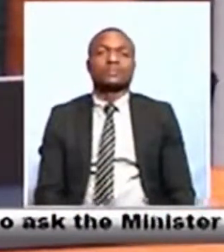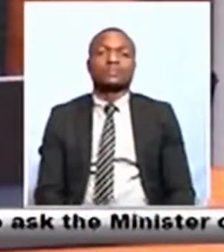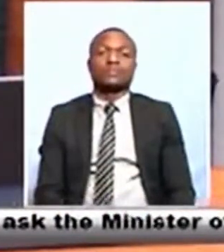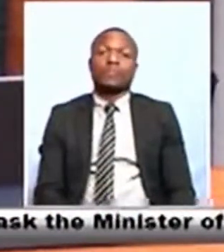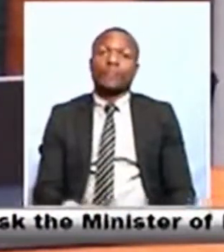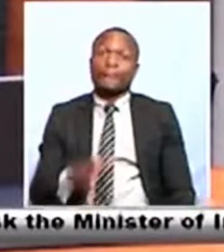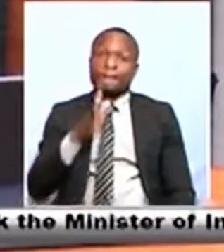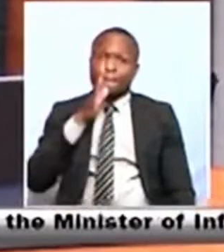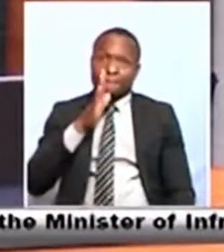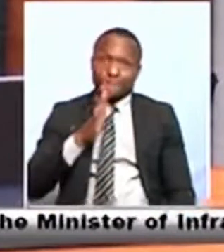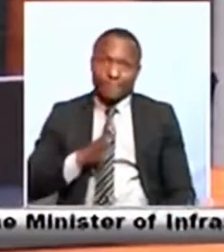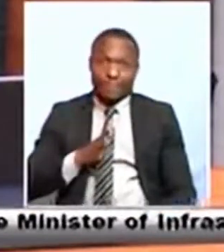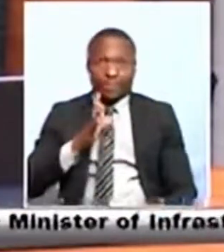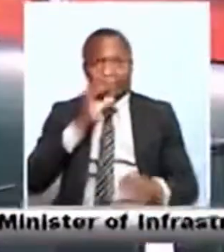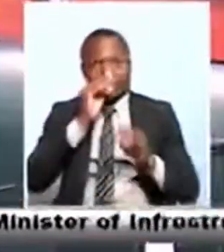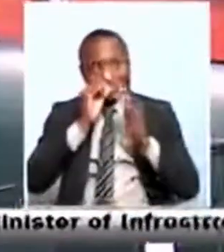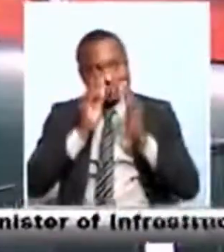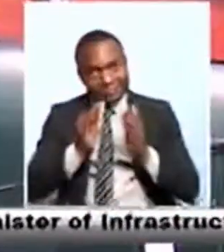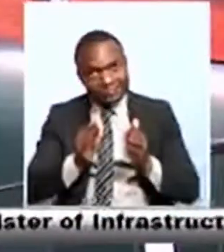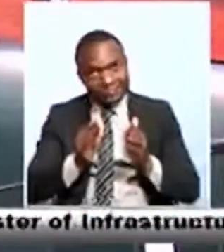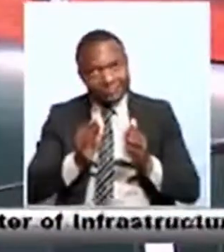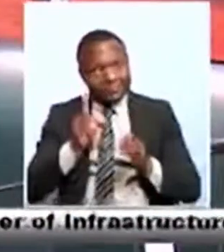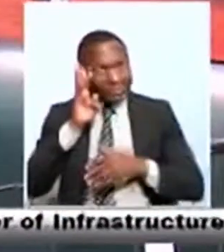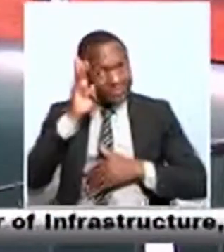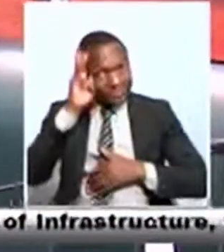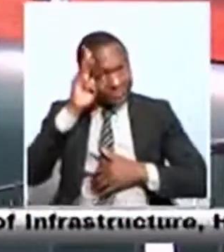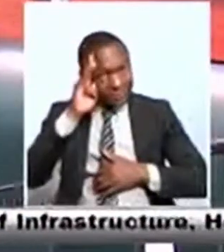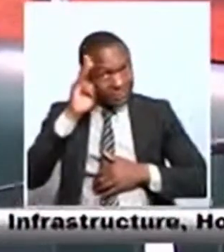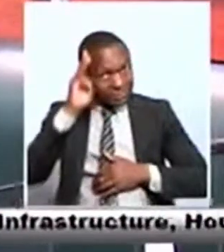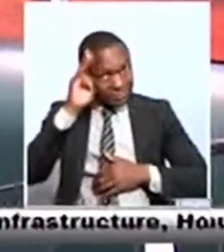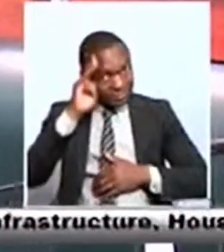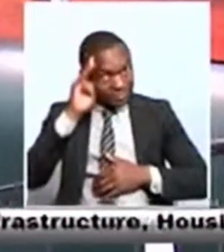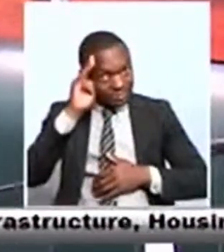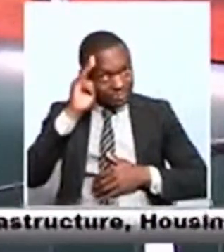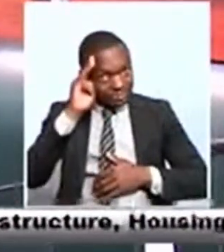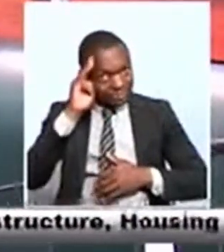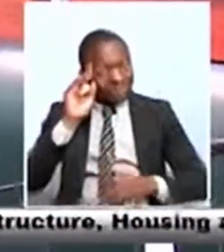Madam Speaker, the ministry is as well